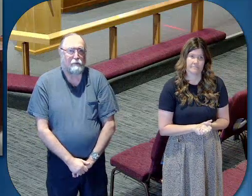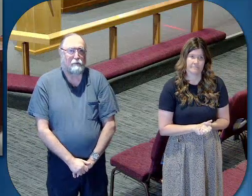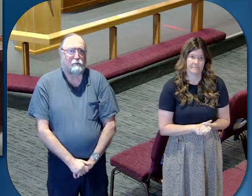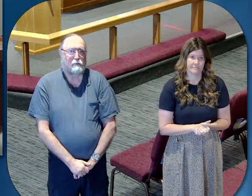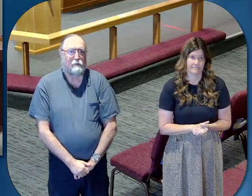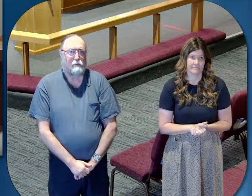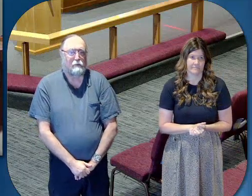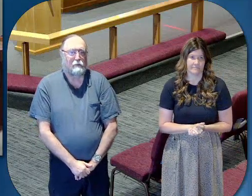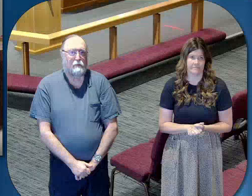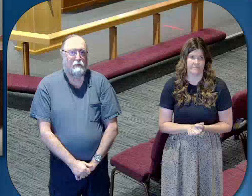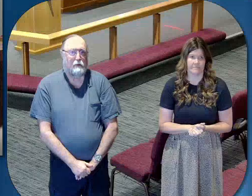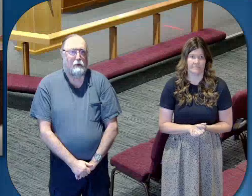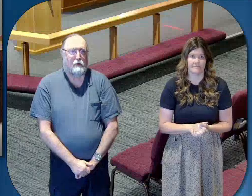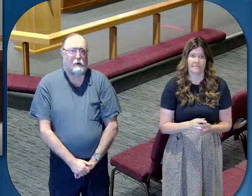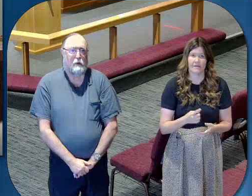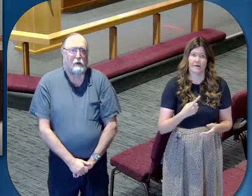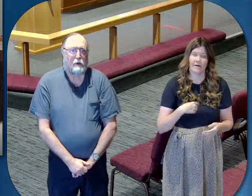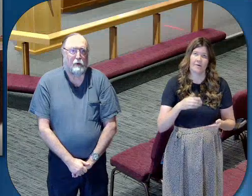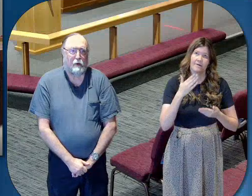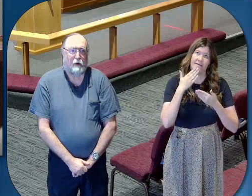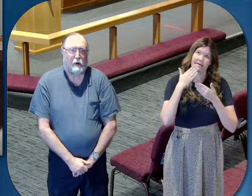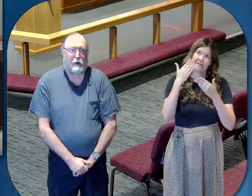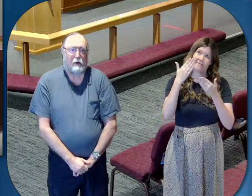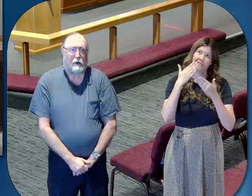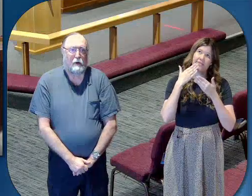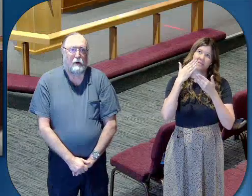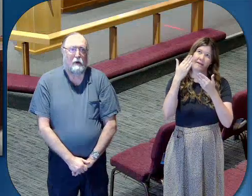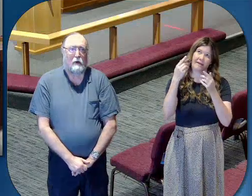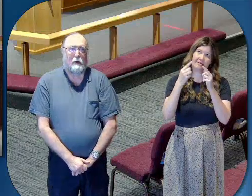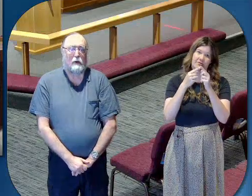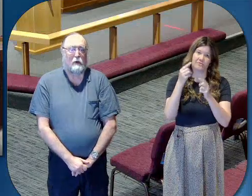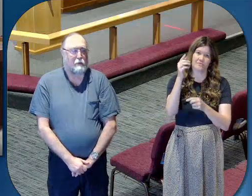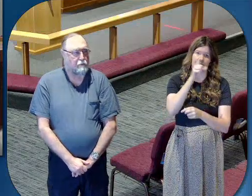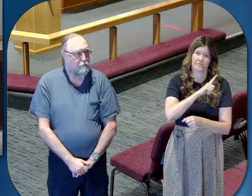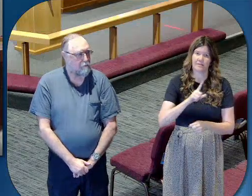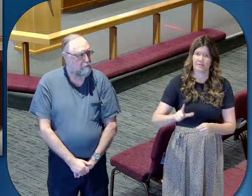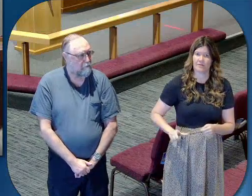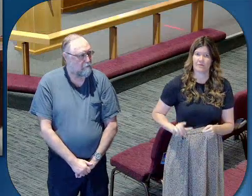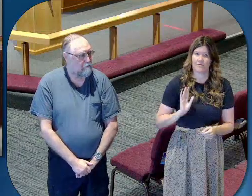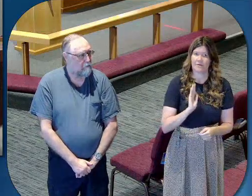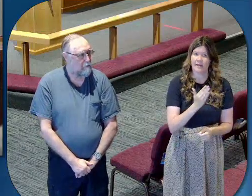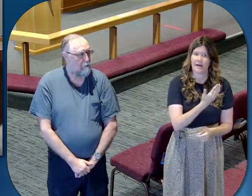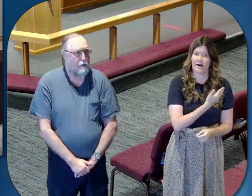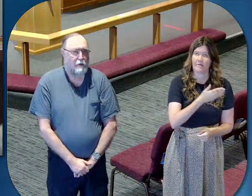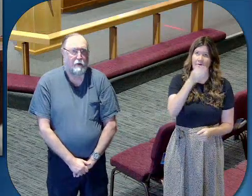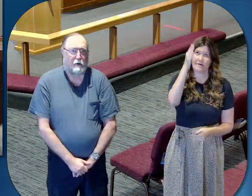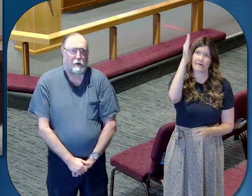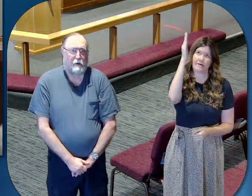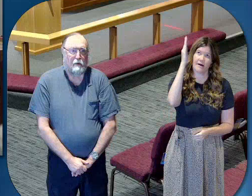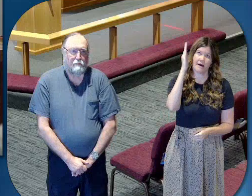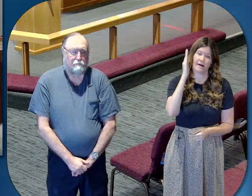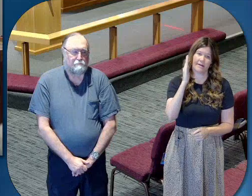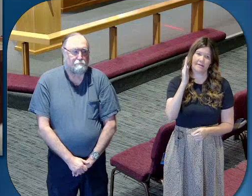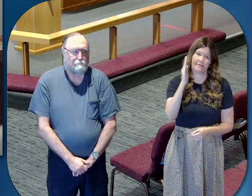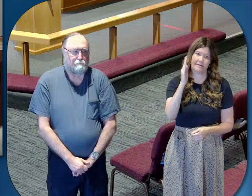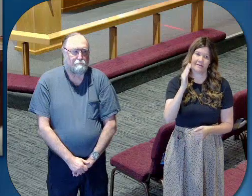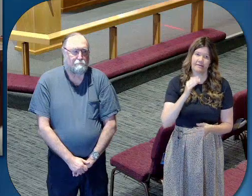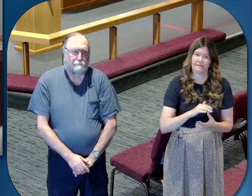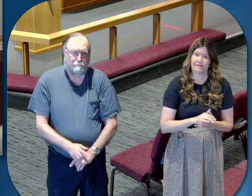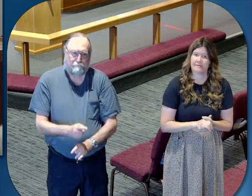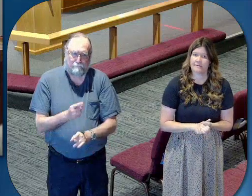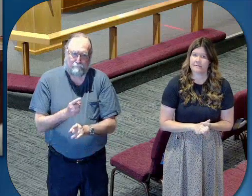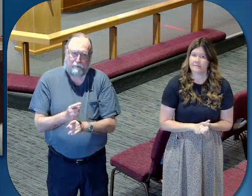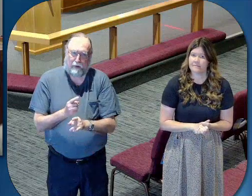Lord. Let us give thanks to the Lord our God.